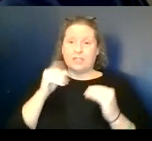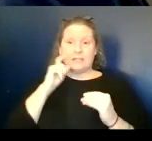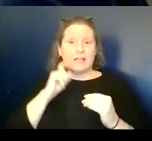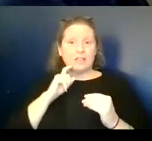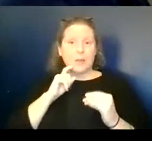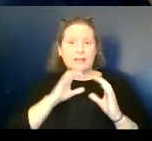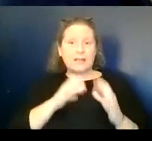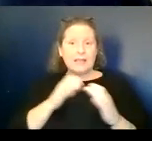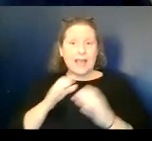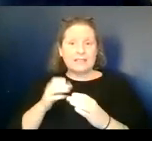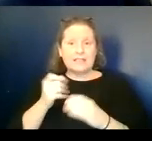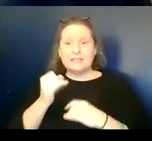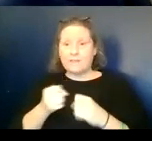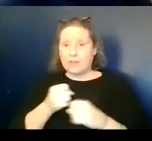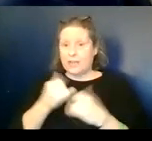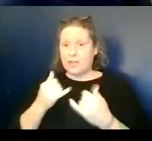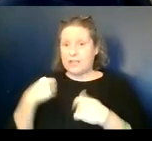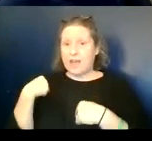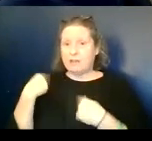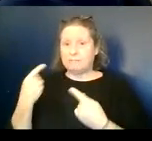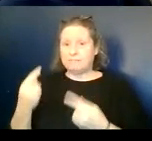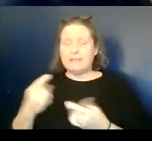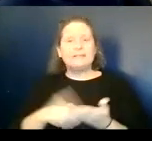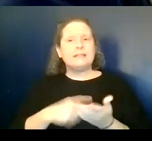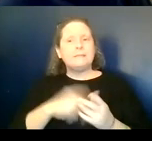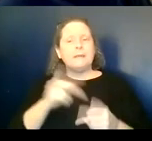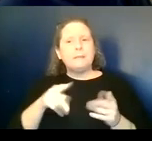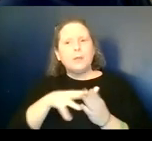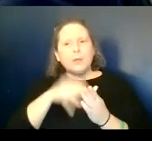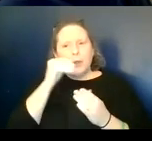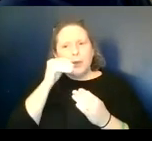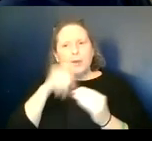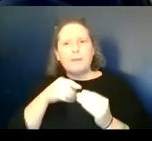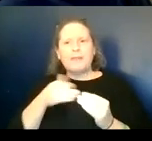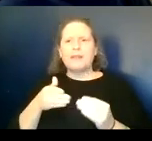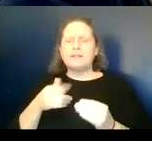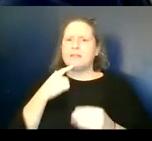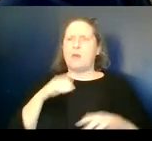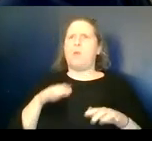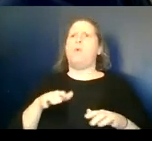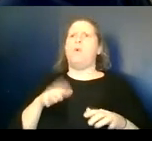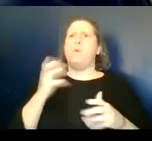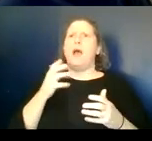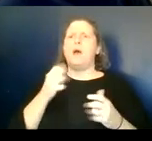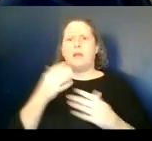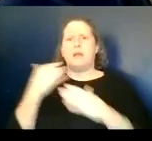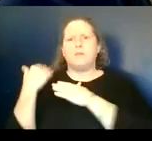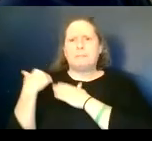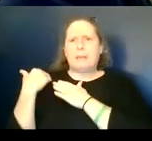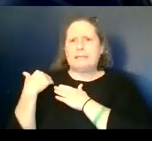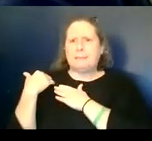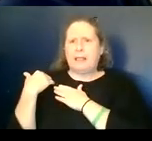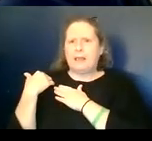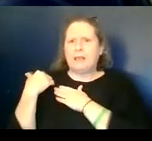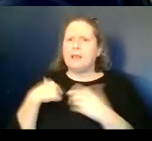for several years, sometimes individuals learn about this stuff and they're like, whoa, this is a lot of responsibility. I want